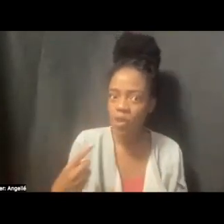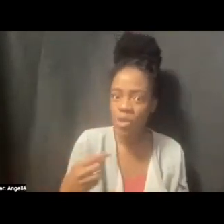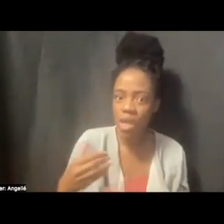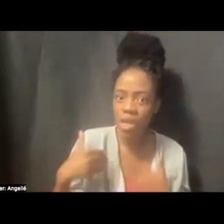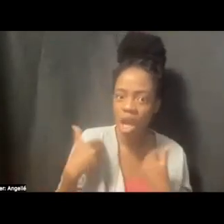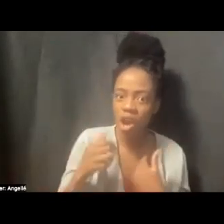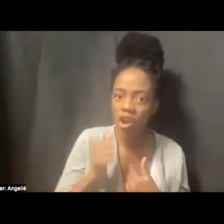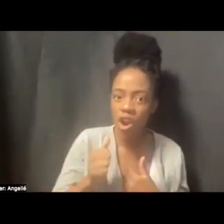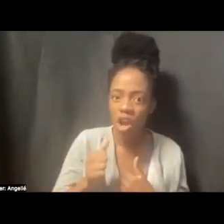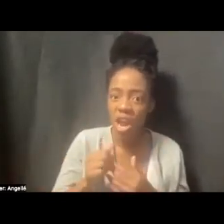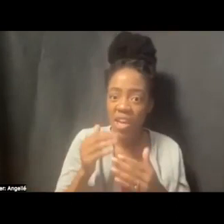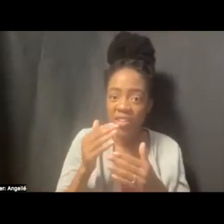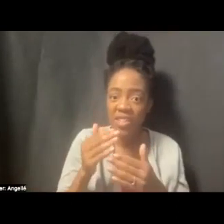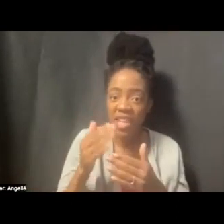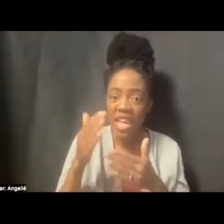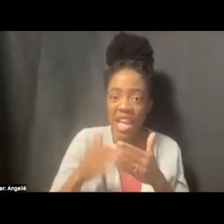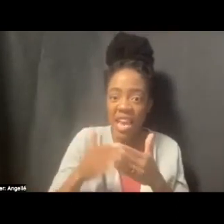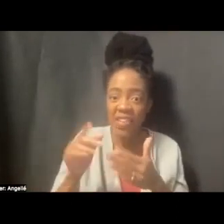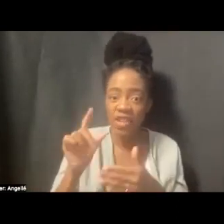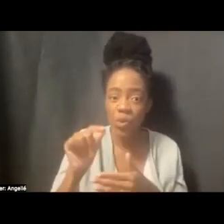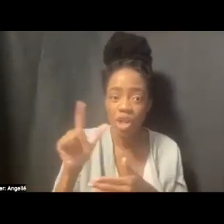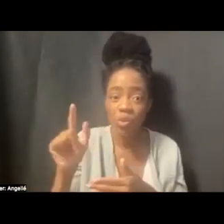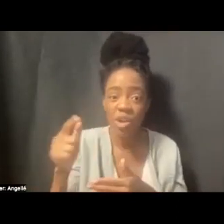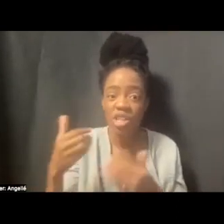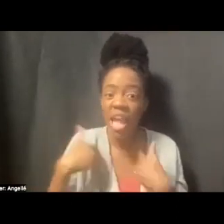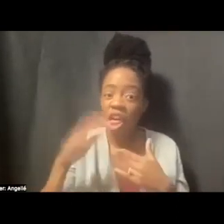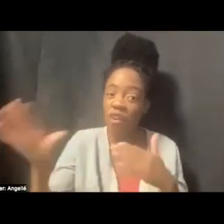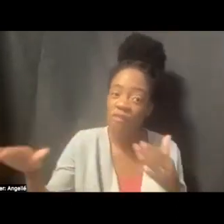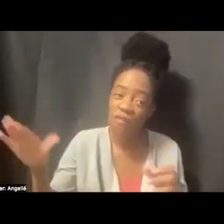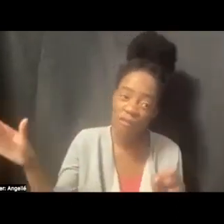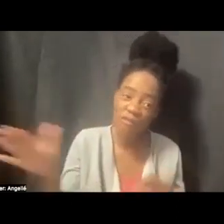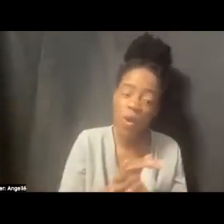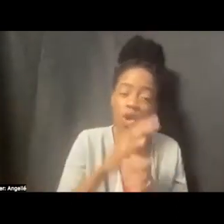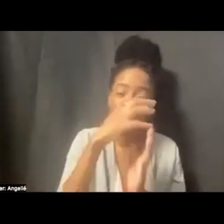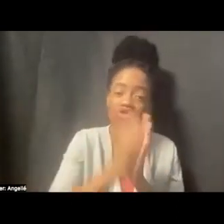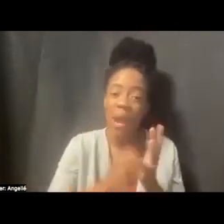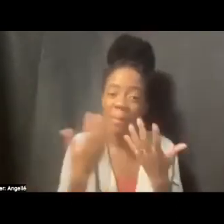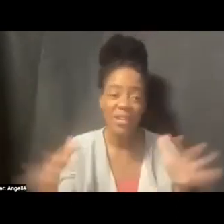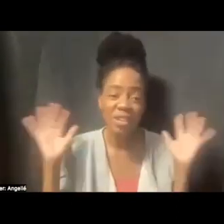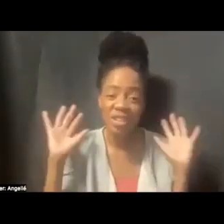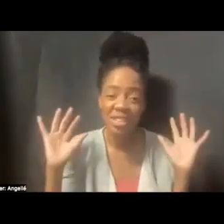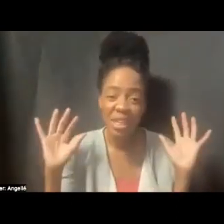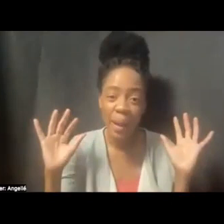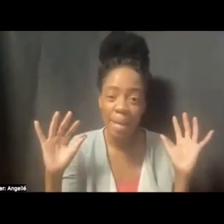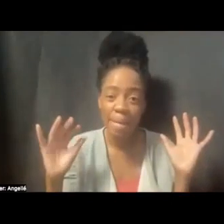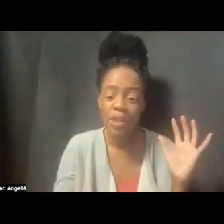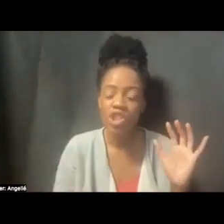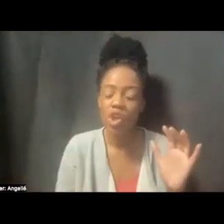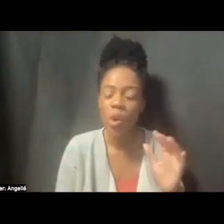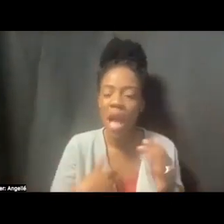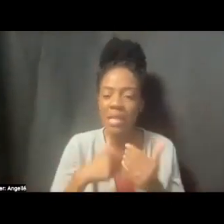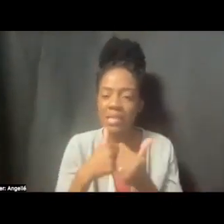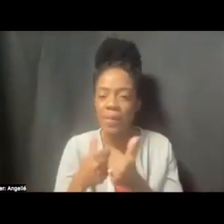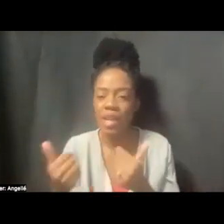of 2021, she had a whole script done. She had written a script. So I break it down into a pitching section, a